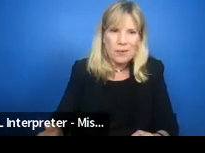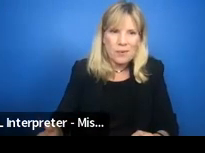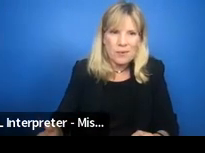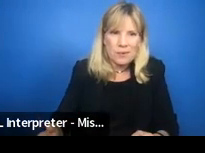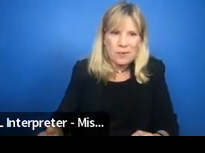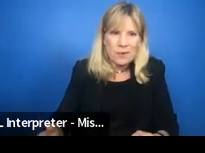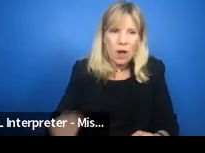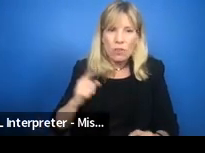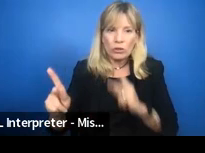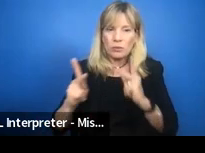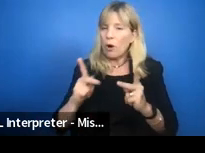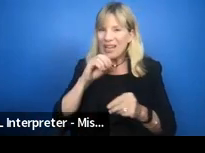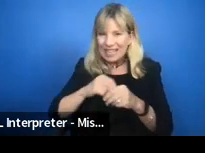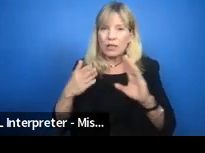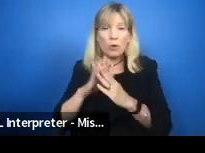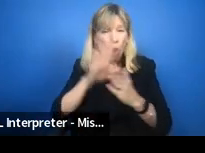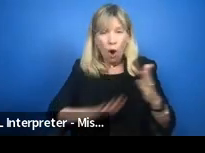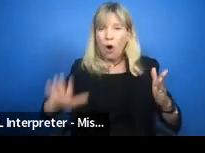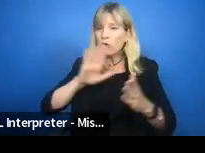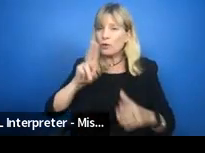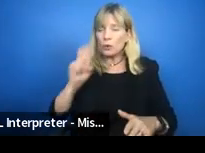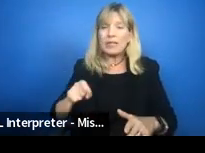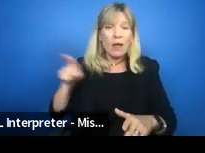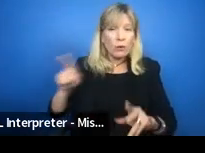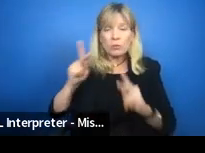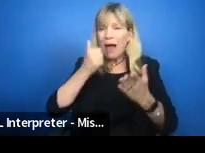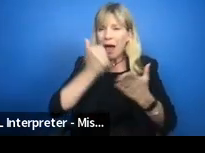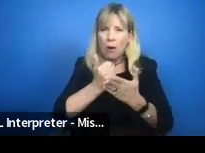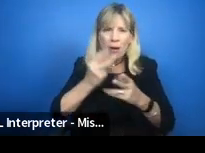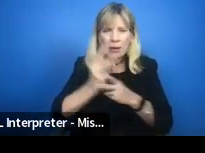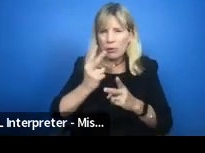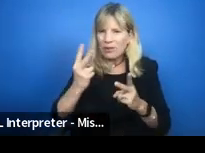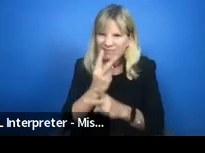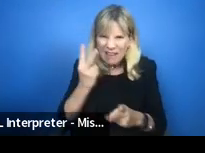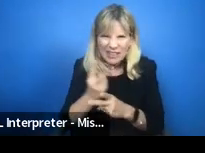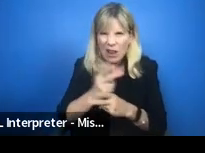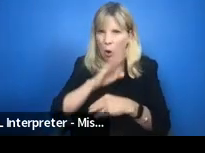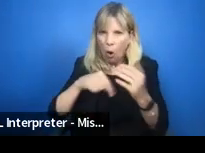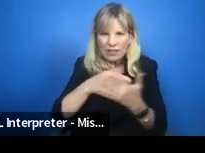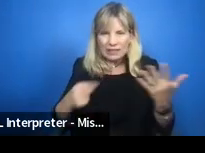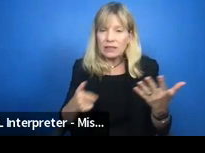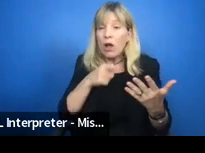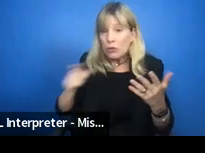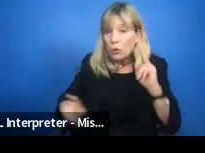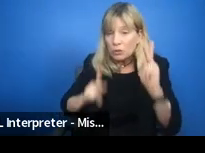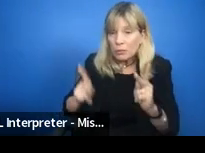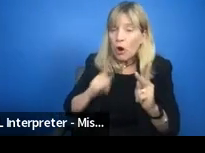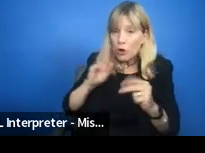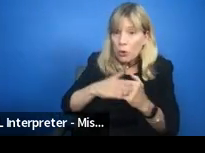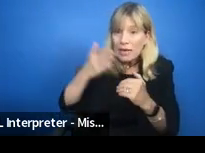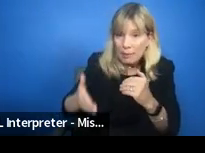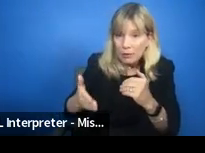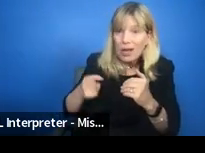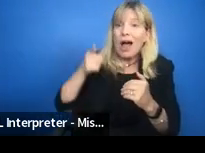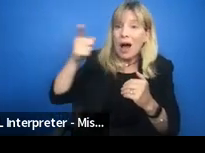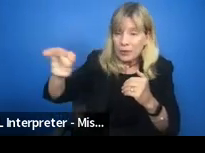who are in their communities across the country, helping people navigate all this stuff. These are your neighbors out